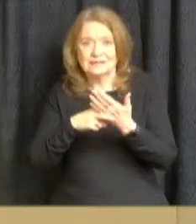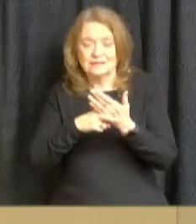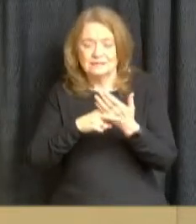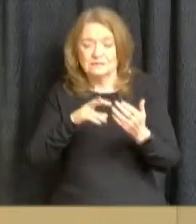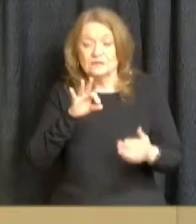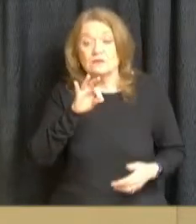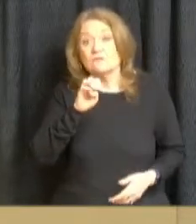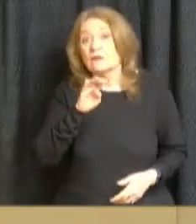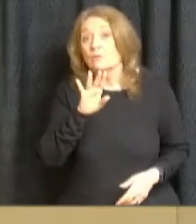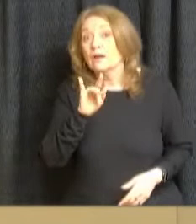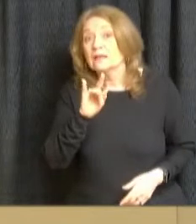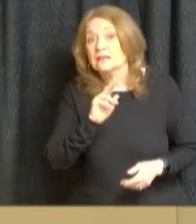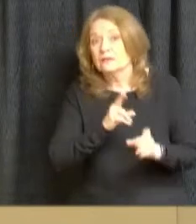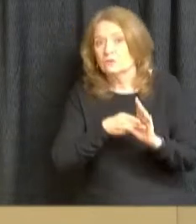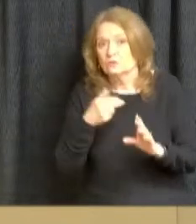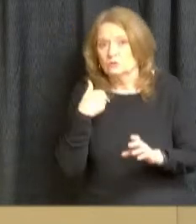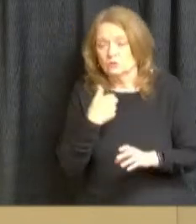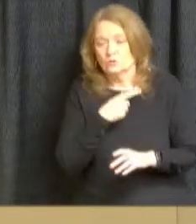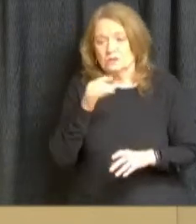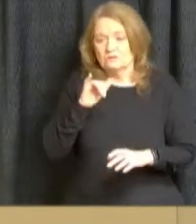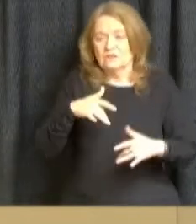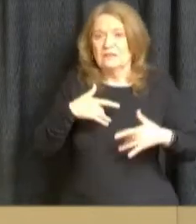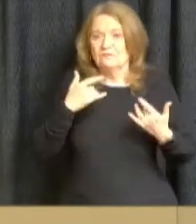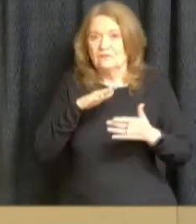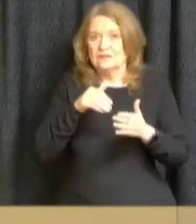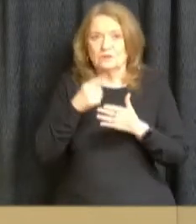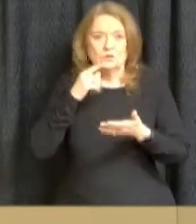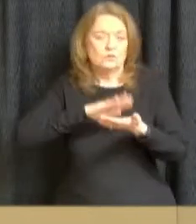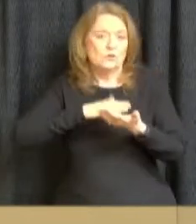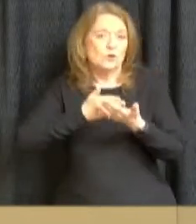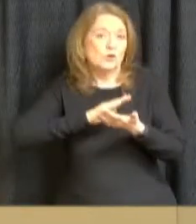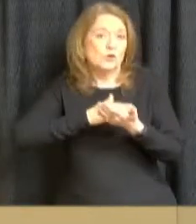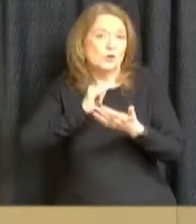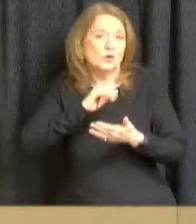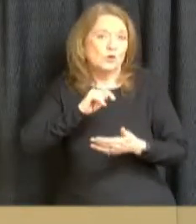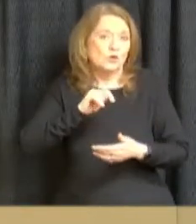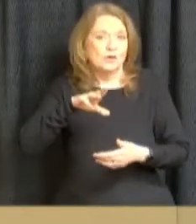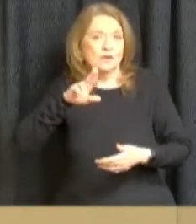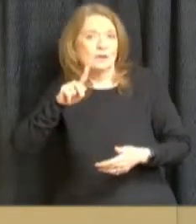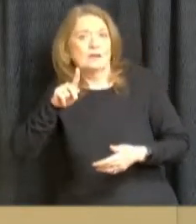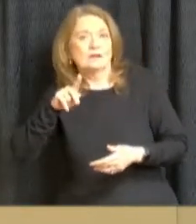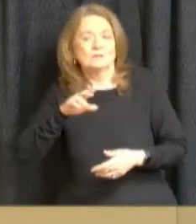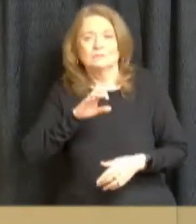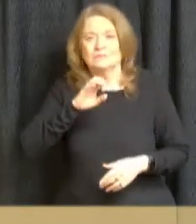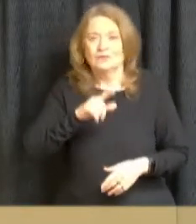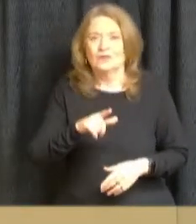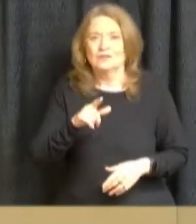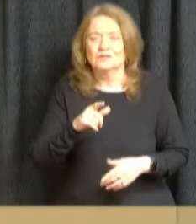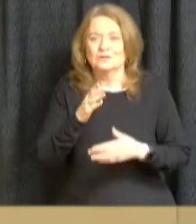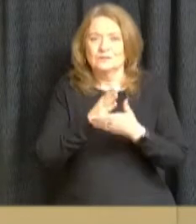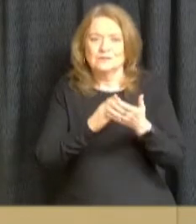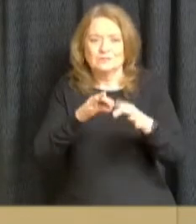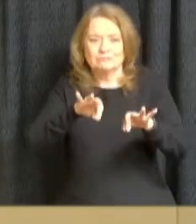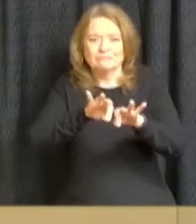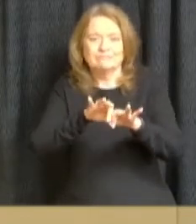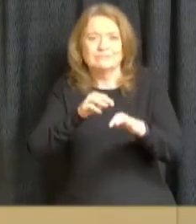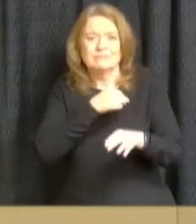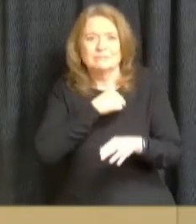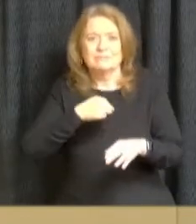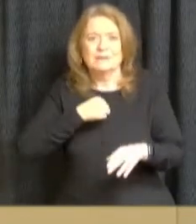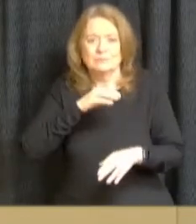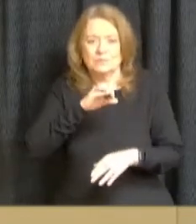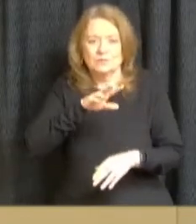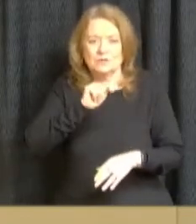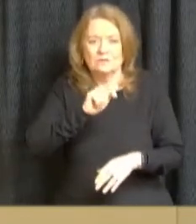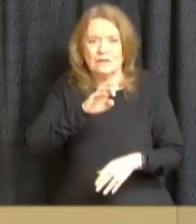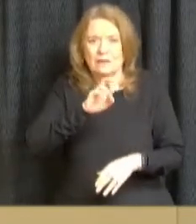join us at the Wilma Rudolph Event Center for Cook It Up Clarksville, where some team members from Outback Steakhouse are